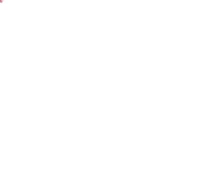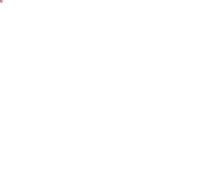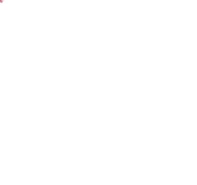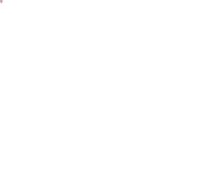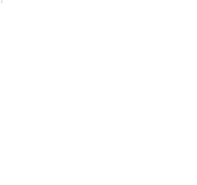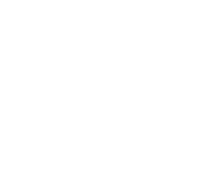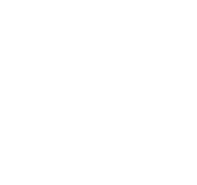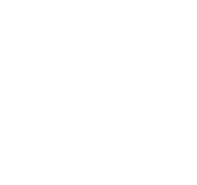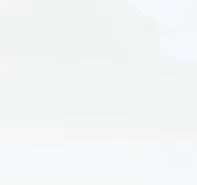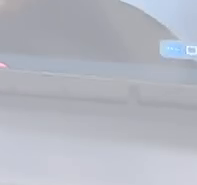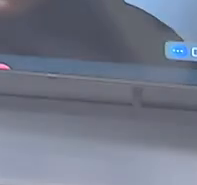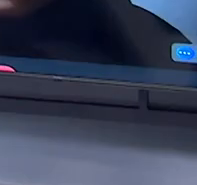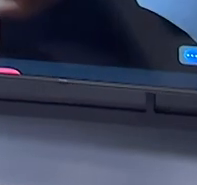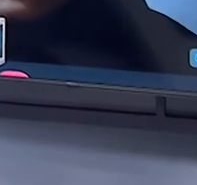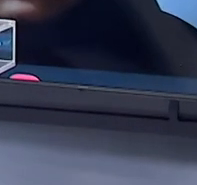KPM.